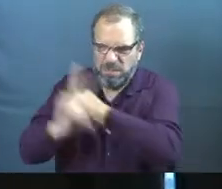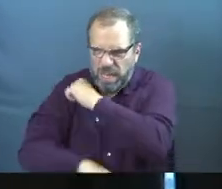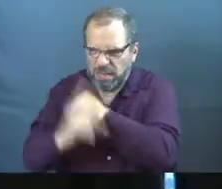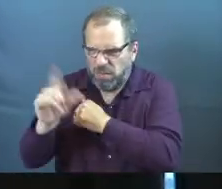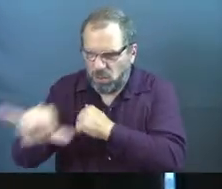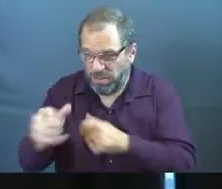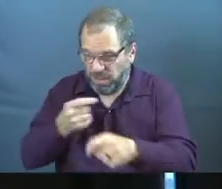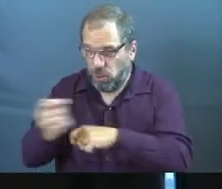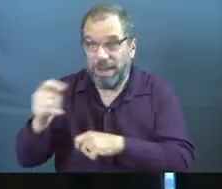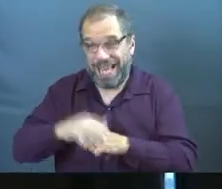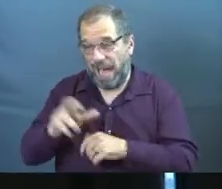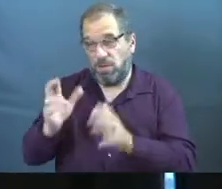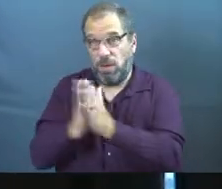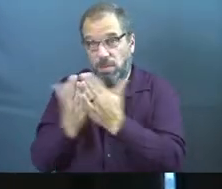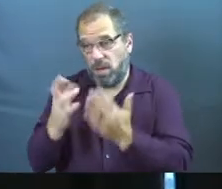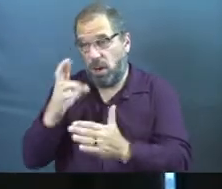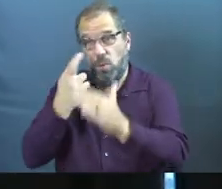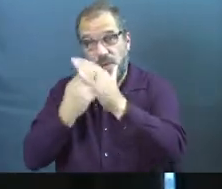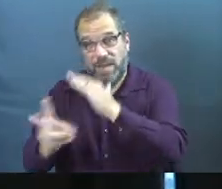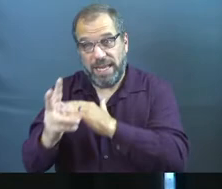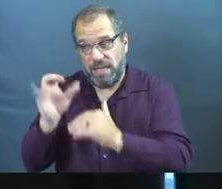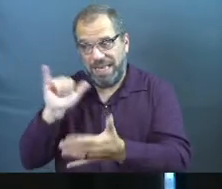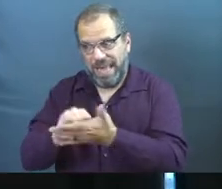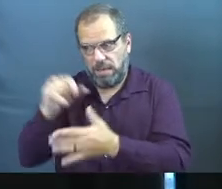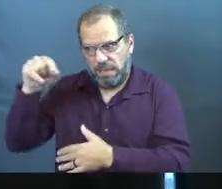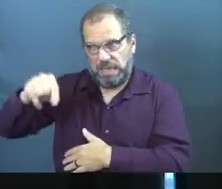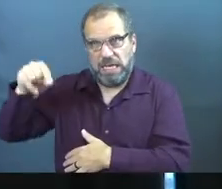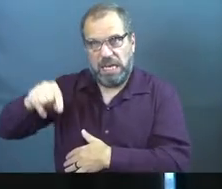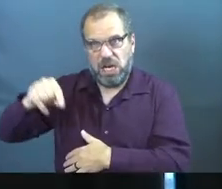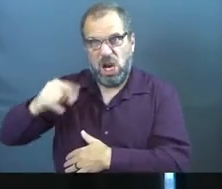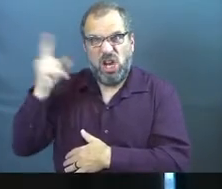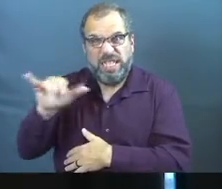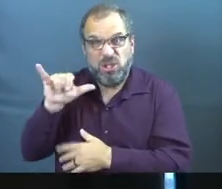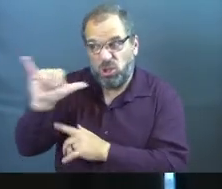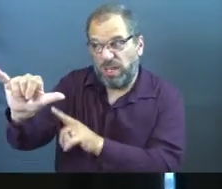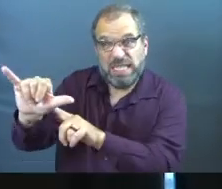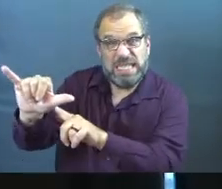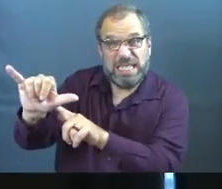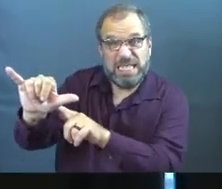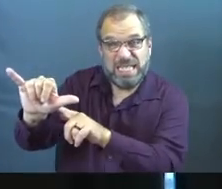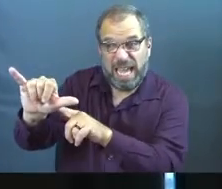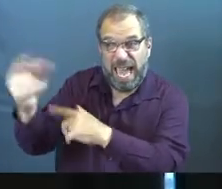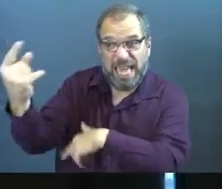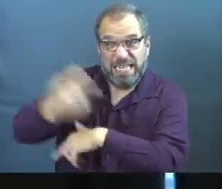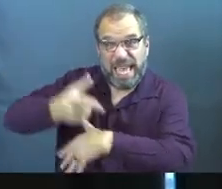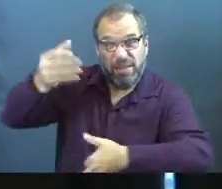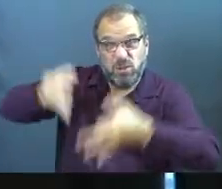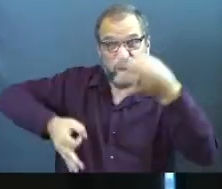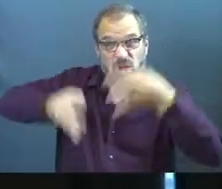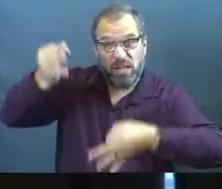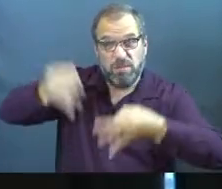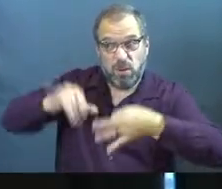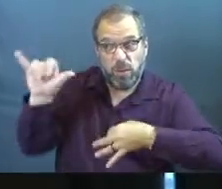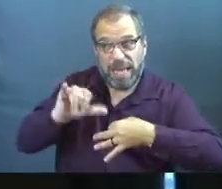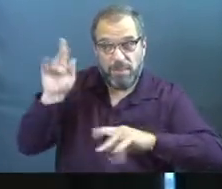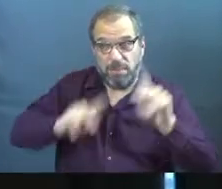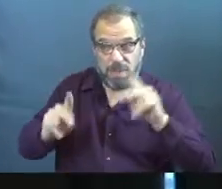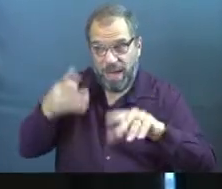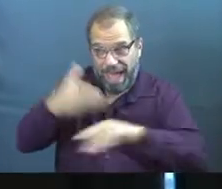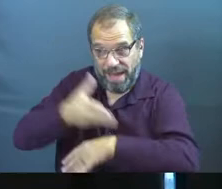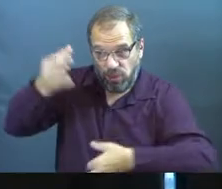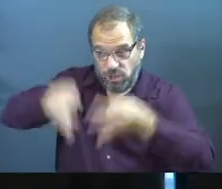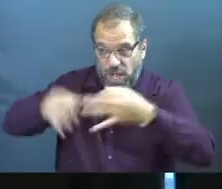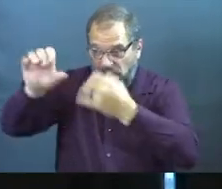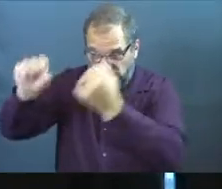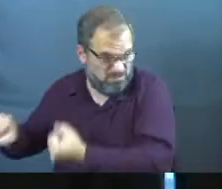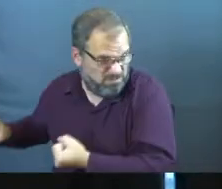torment. And then here in Revelation, in this passage where it's talking about eternity and the day of judgment and what that's going to be like and people after judgment